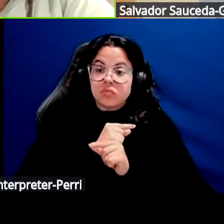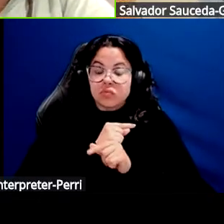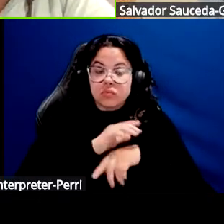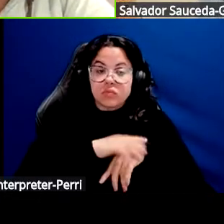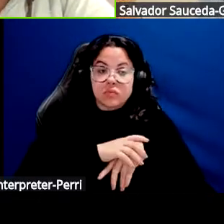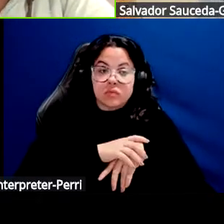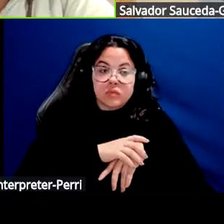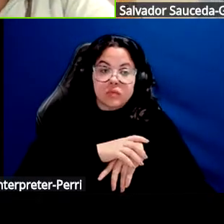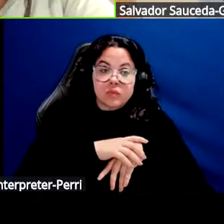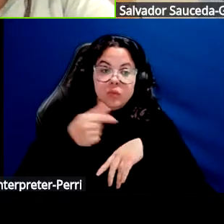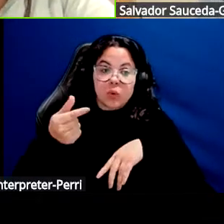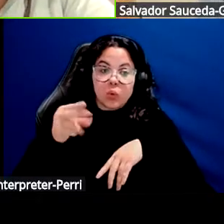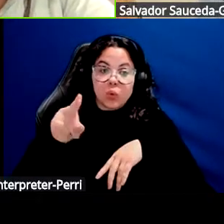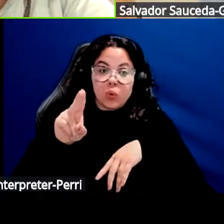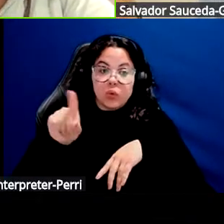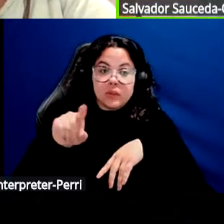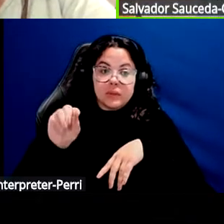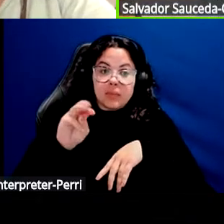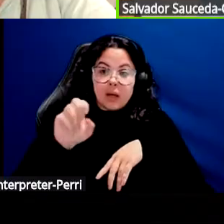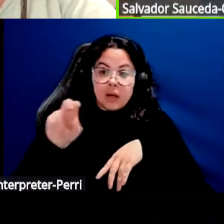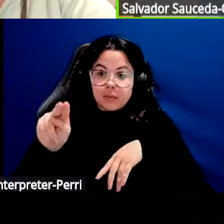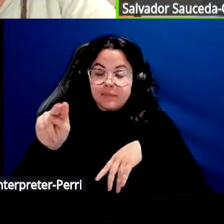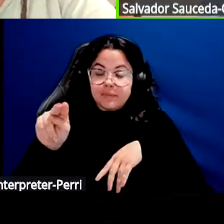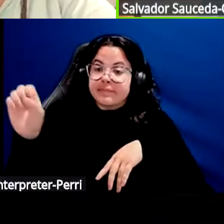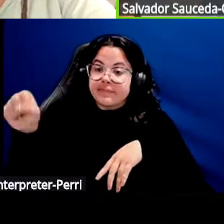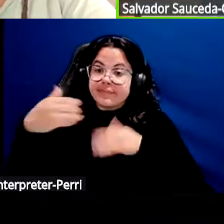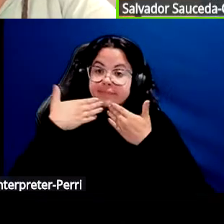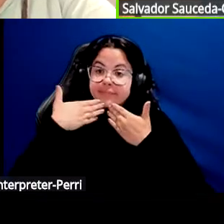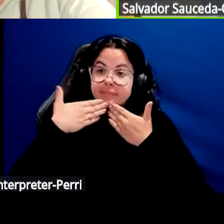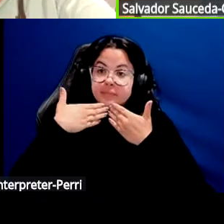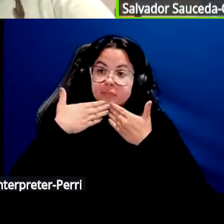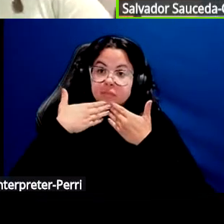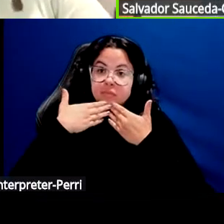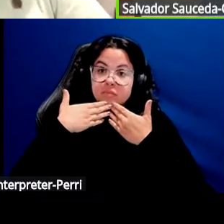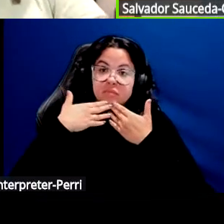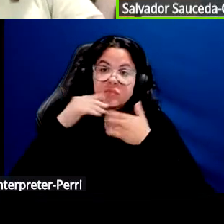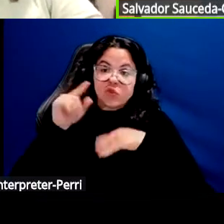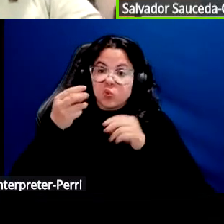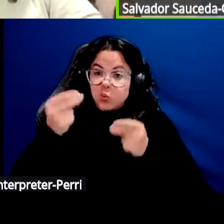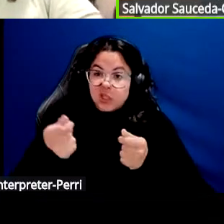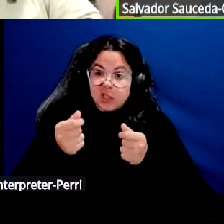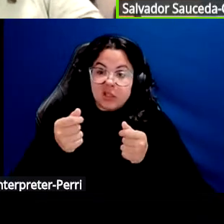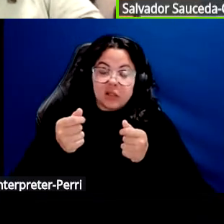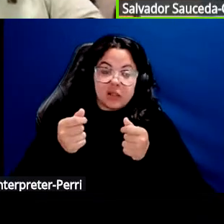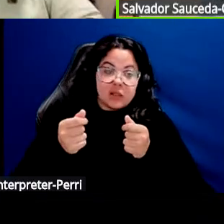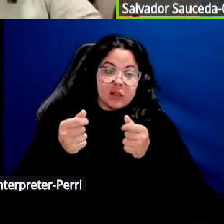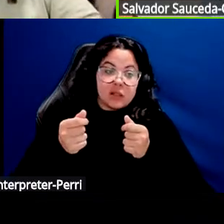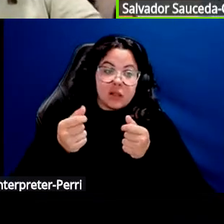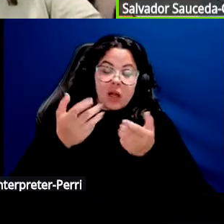Soseda Guzman, this one is yours too. Yes, thank you. Just quickly, I want to